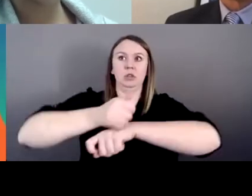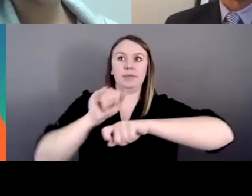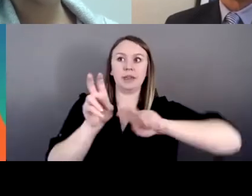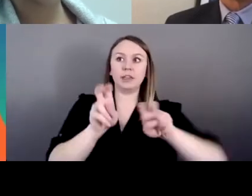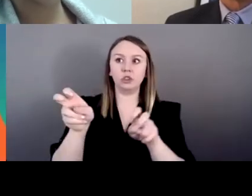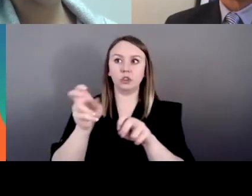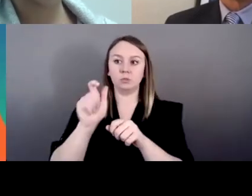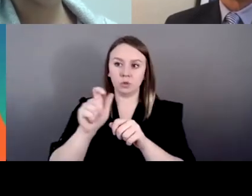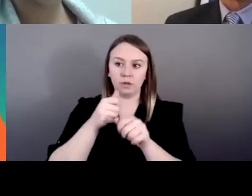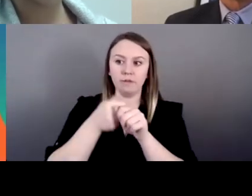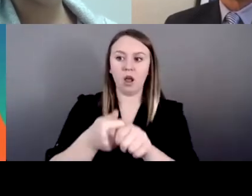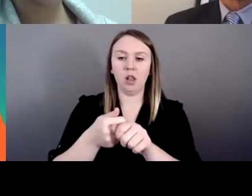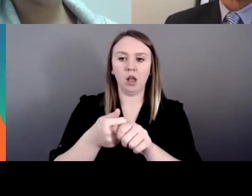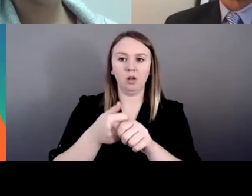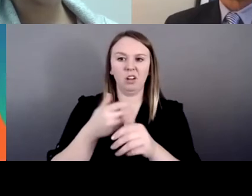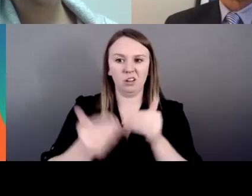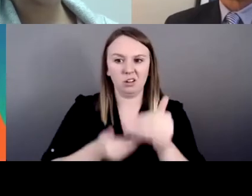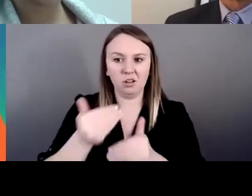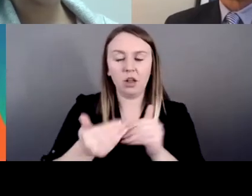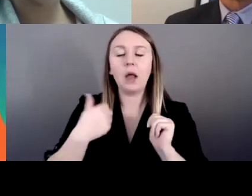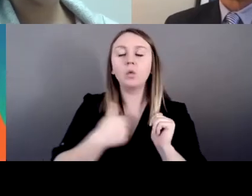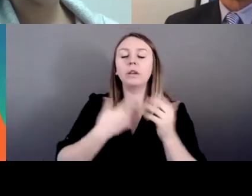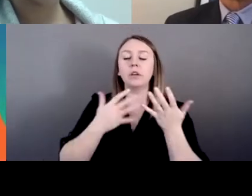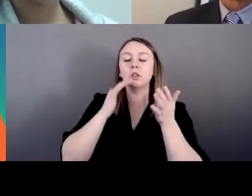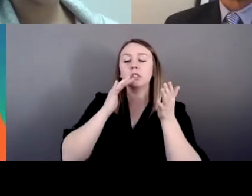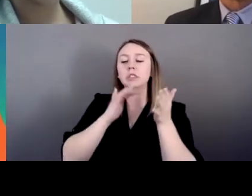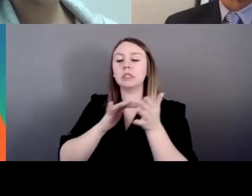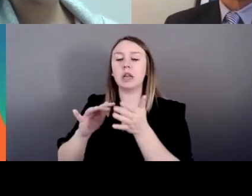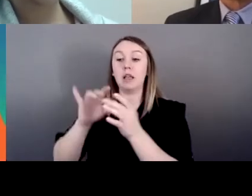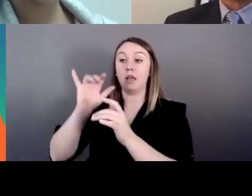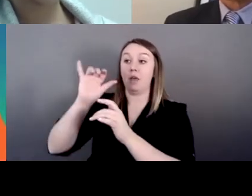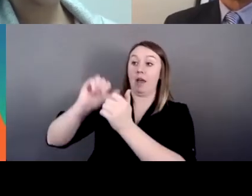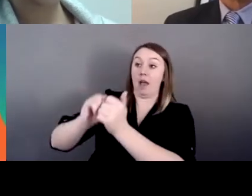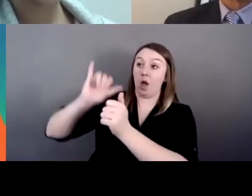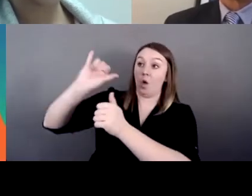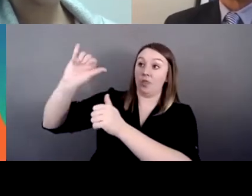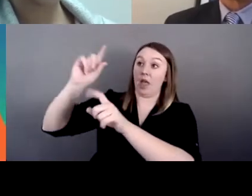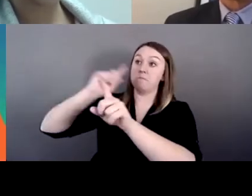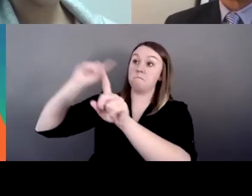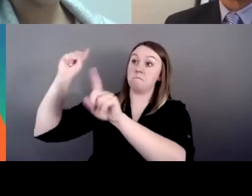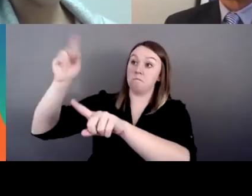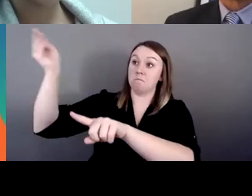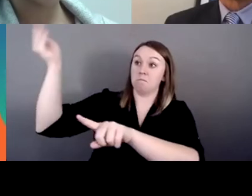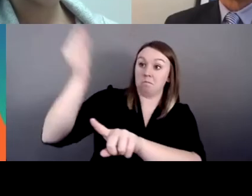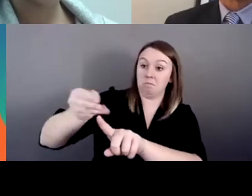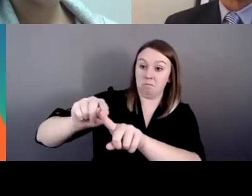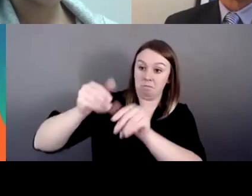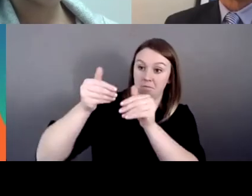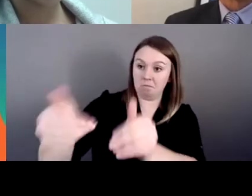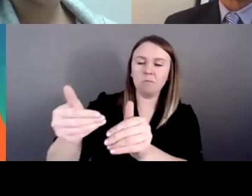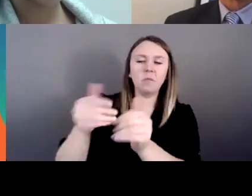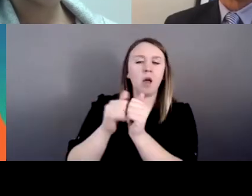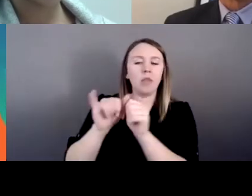know from public policy studies that that happens differently all across America, right? And there's reasons for that. And those are the reasons that